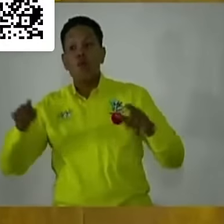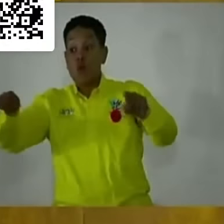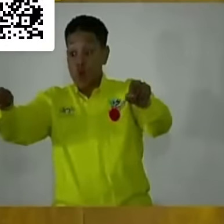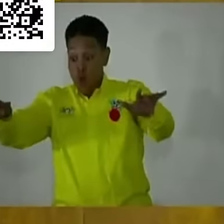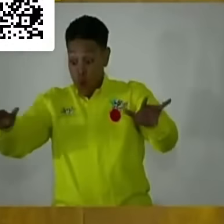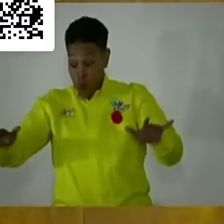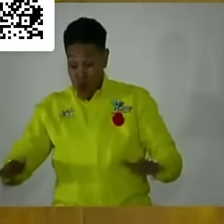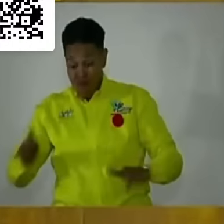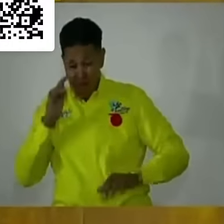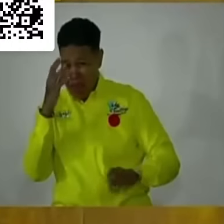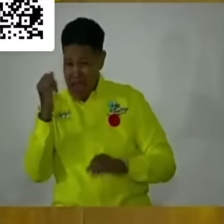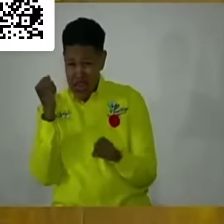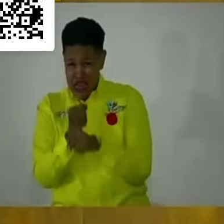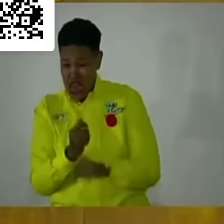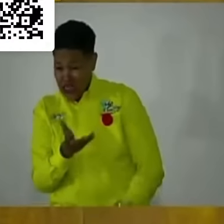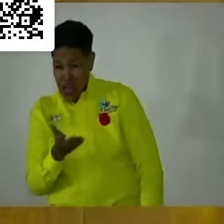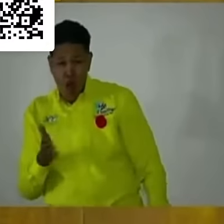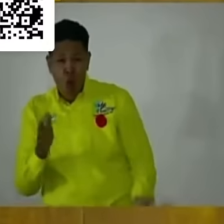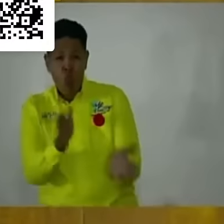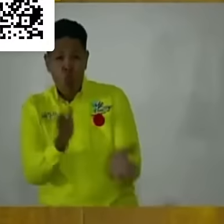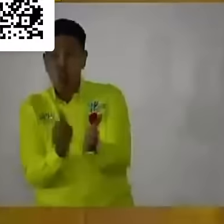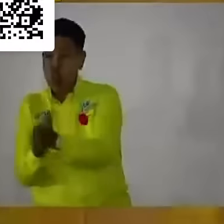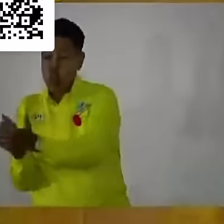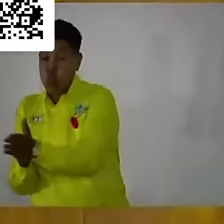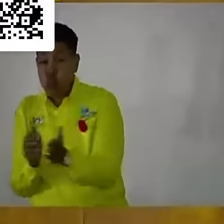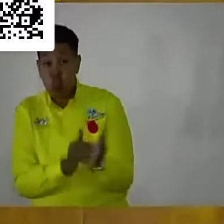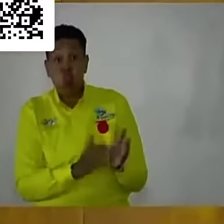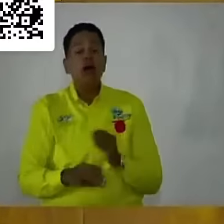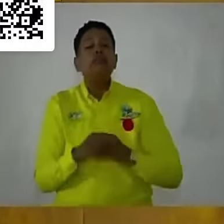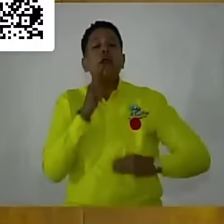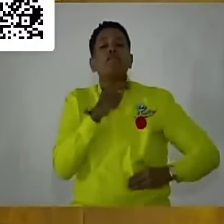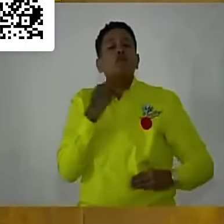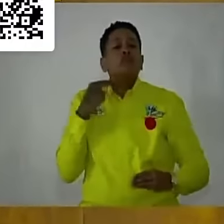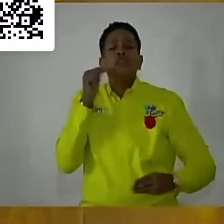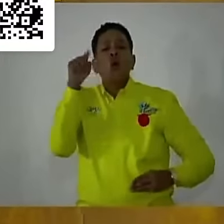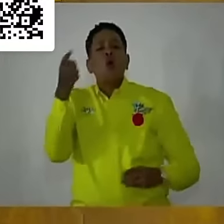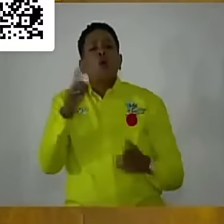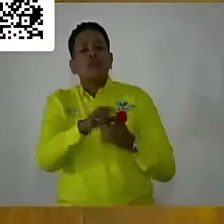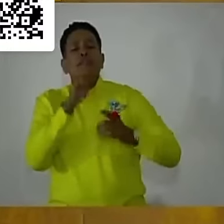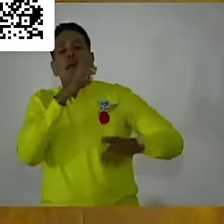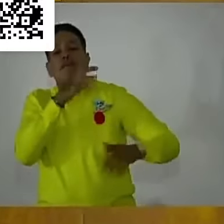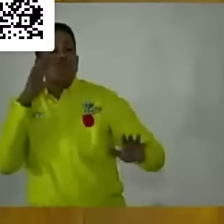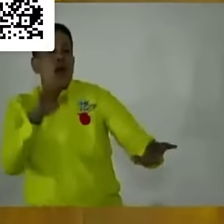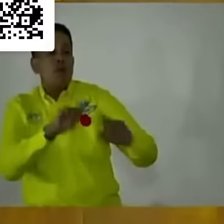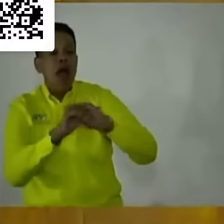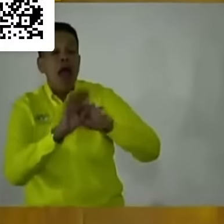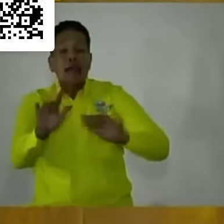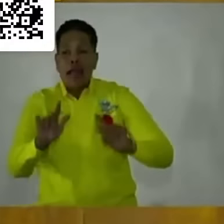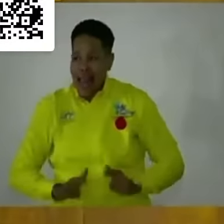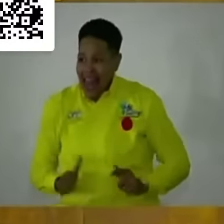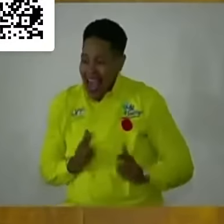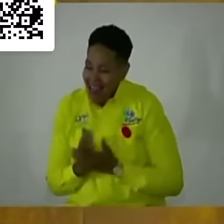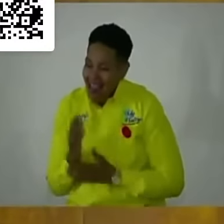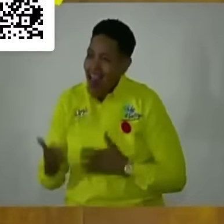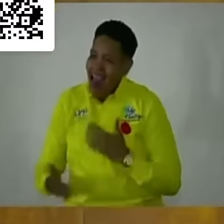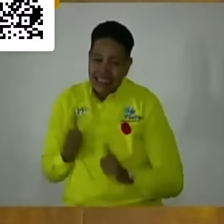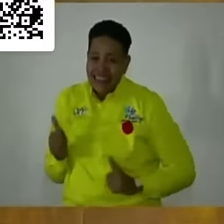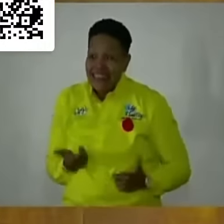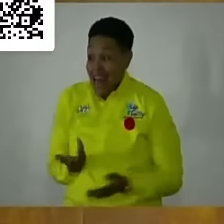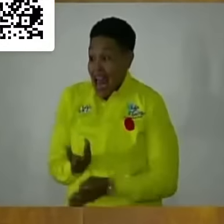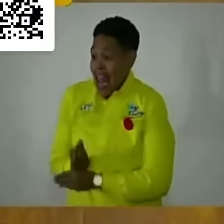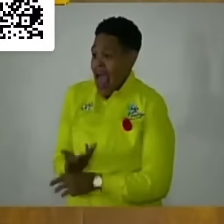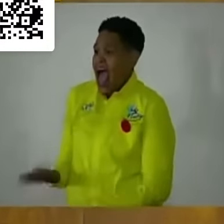many years, they are a risk to not only the farmers, but their livelihood. They don't have the land